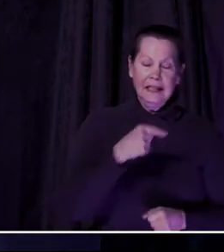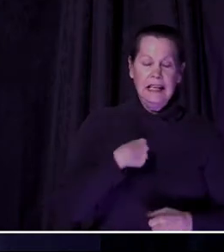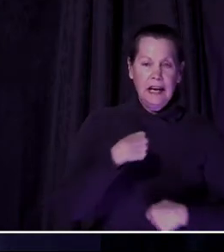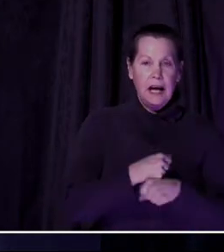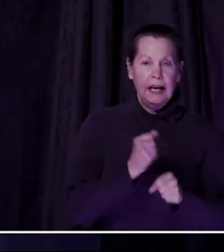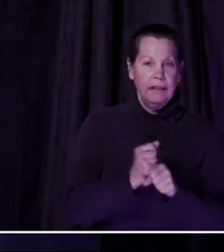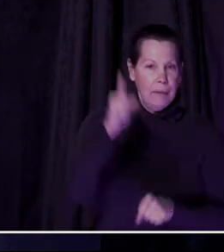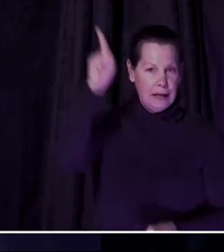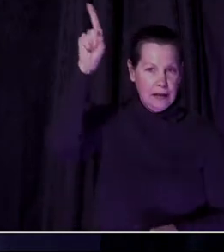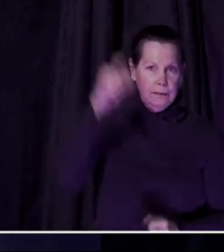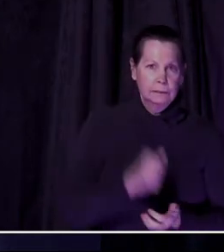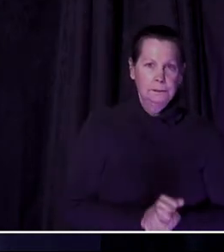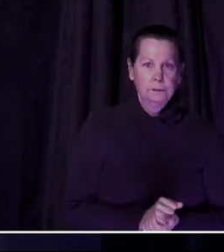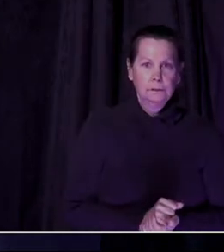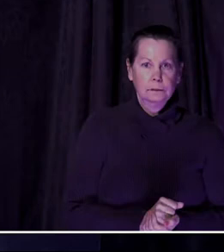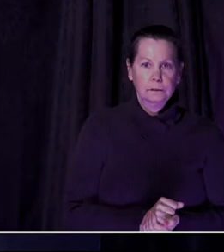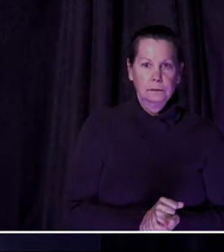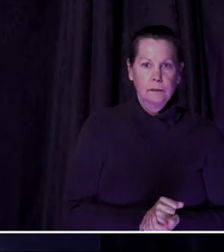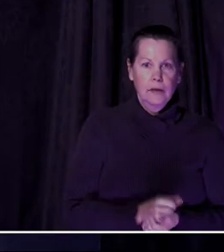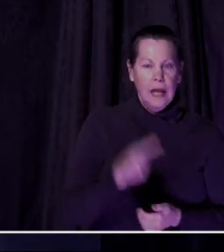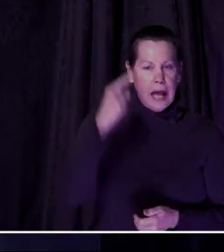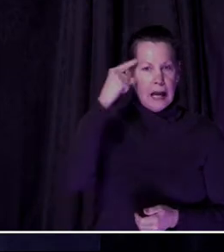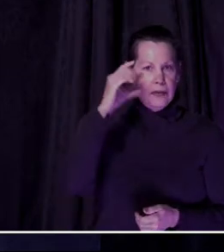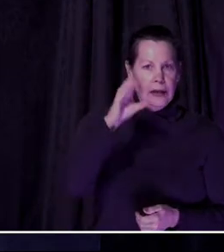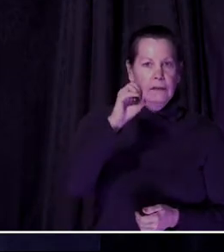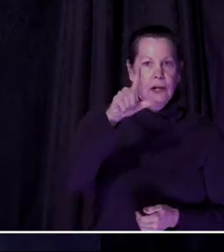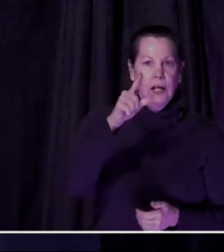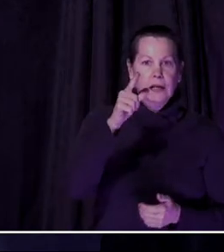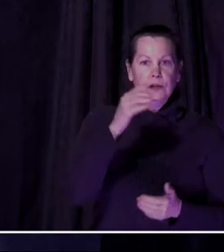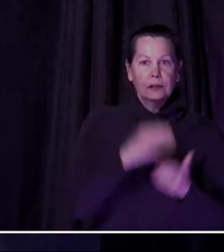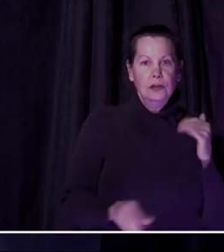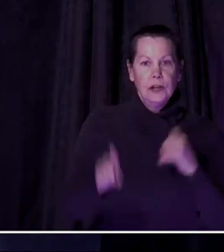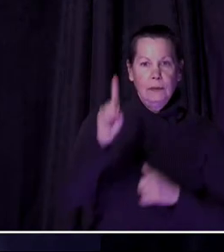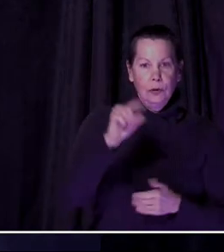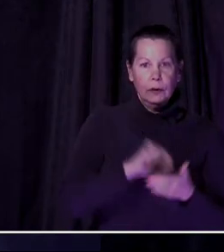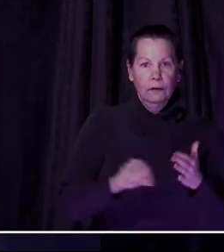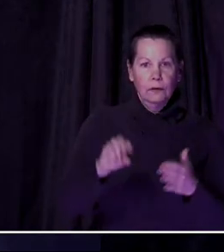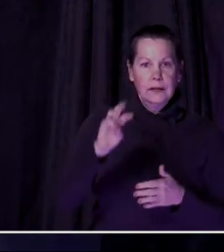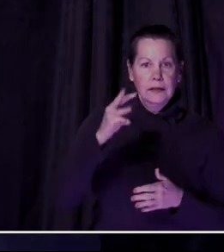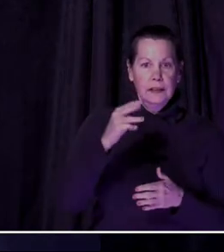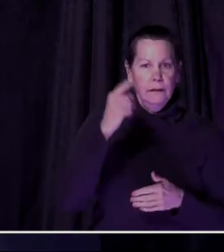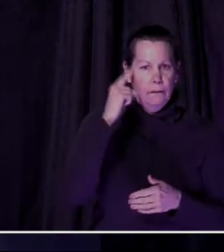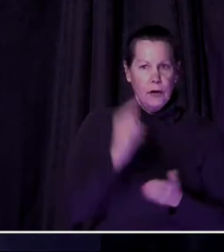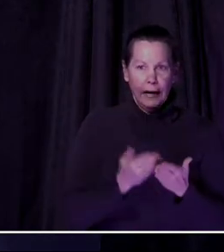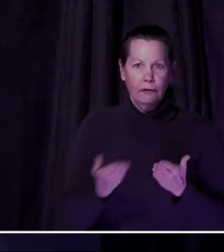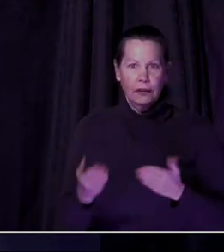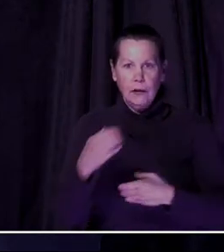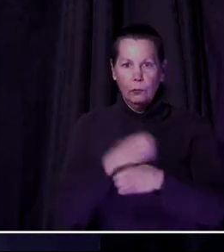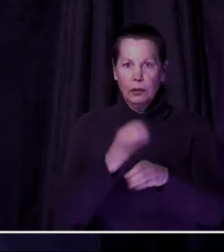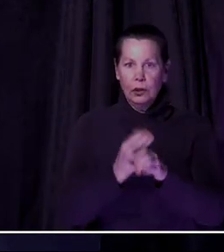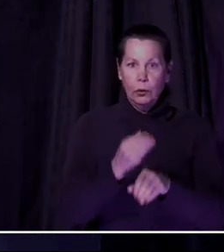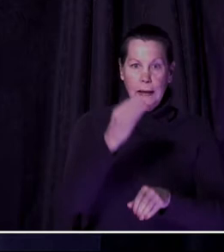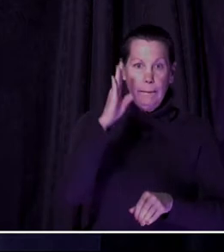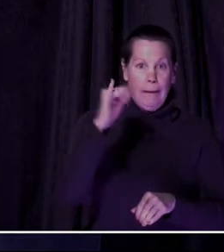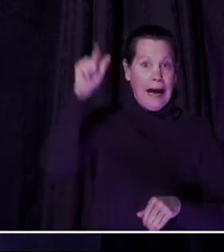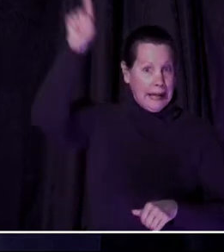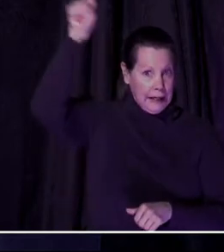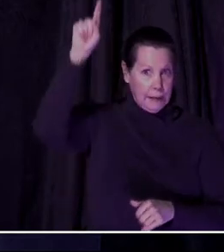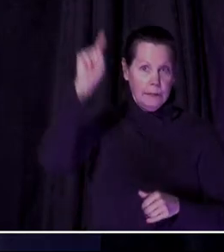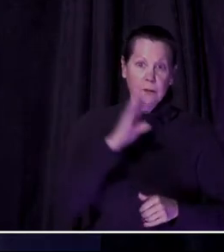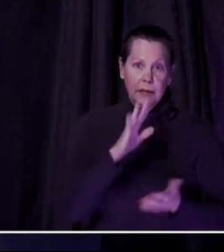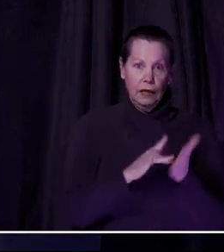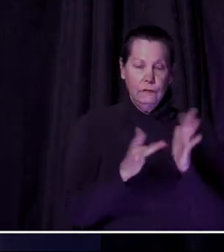them. I think of Colossians 1:16. For everything was created by him, speaking of